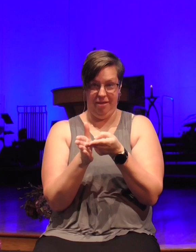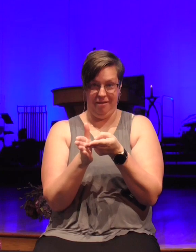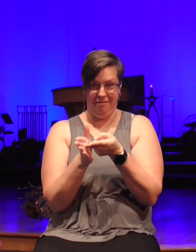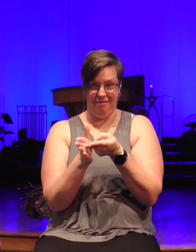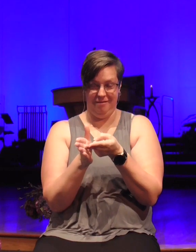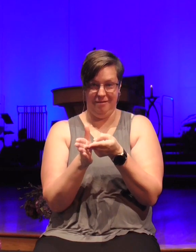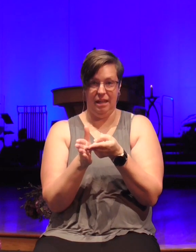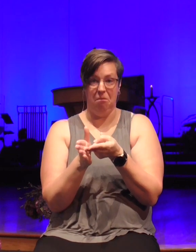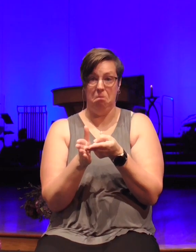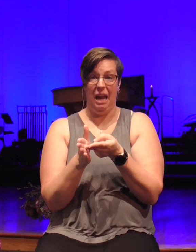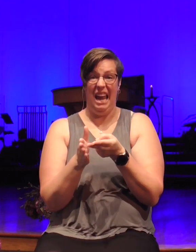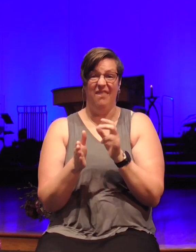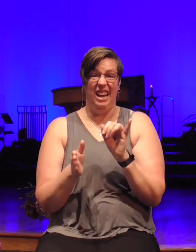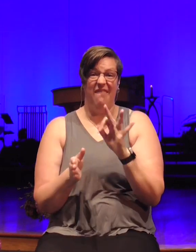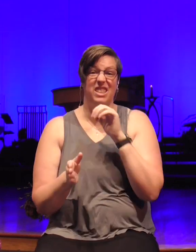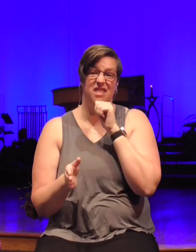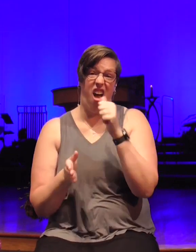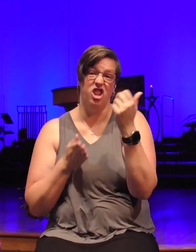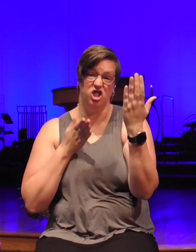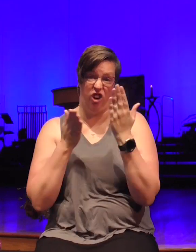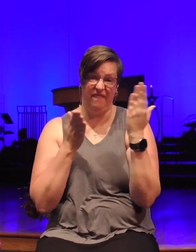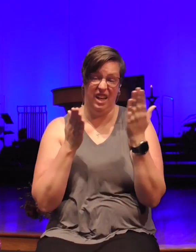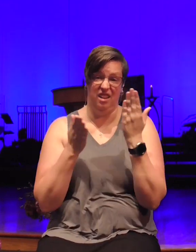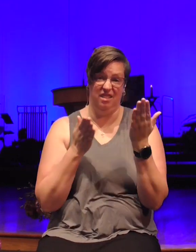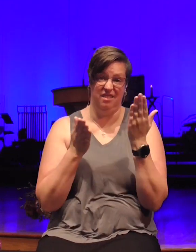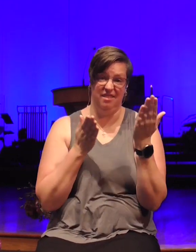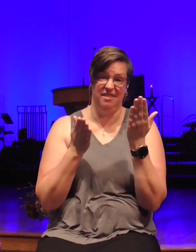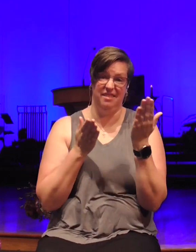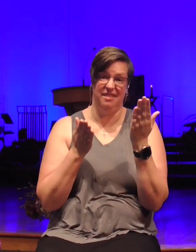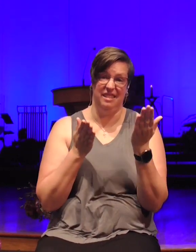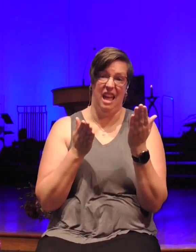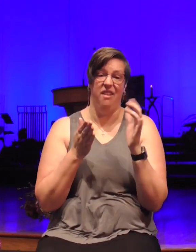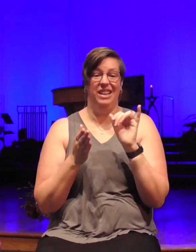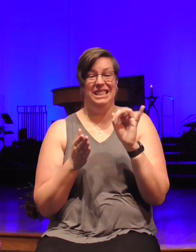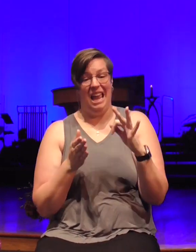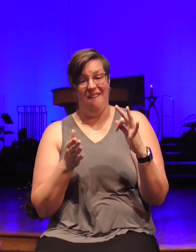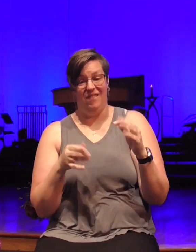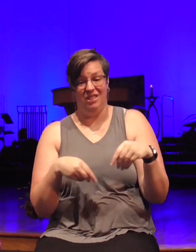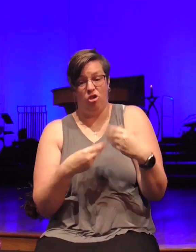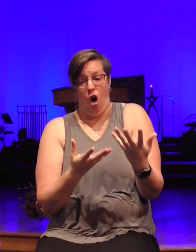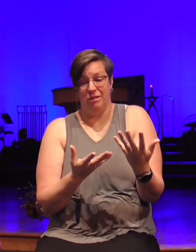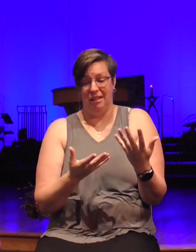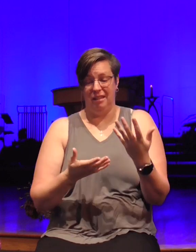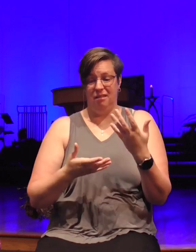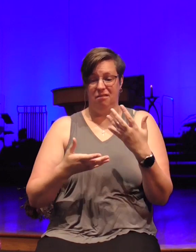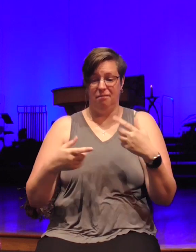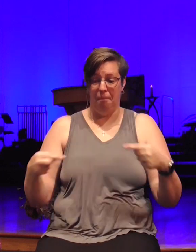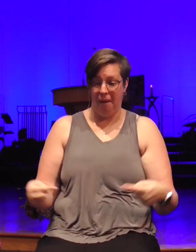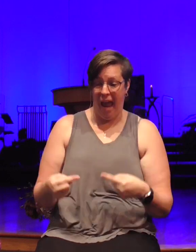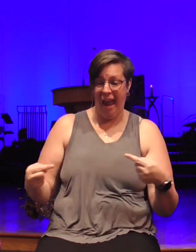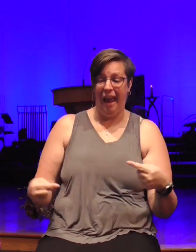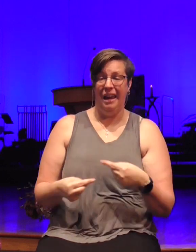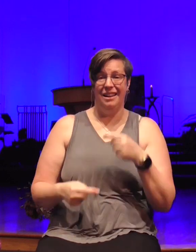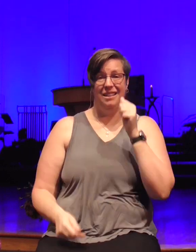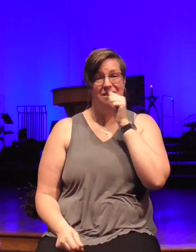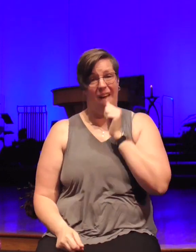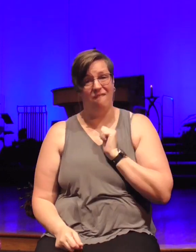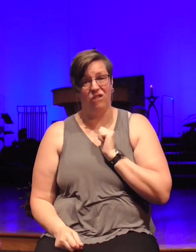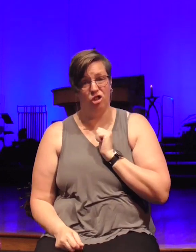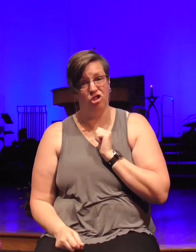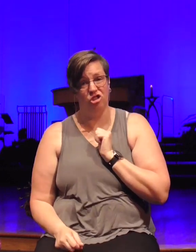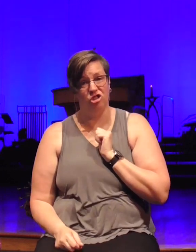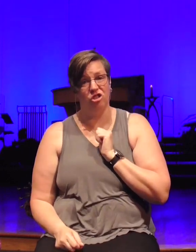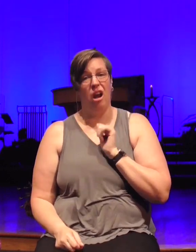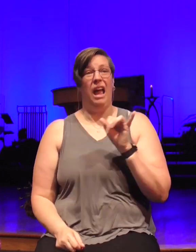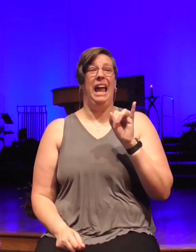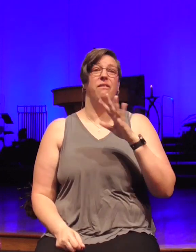when it's not serving us, even when it's causing us pain, or we're suffering, or we